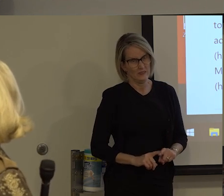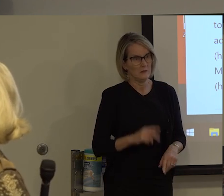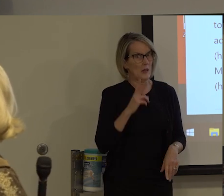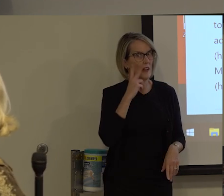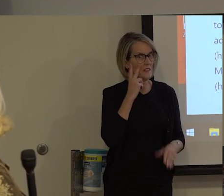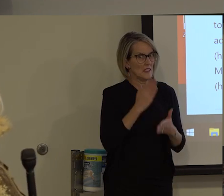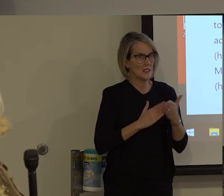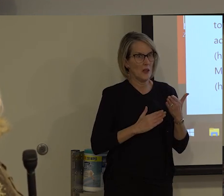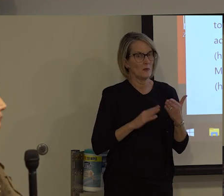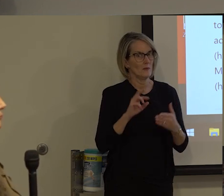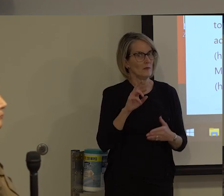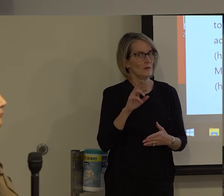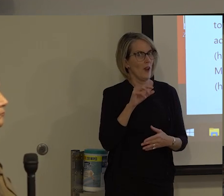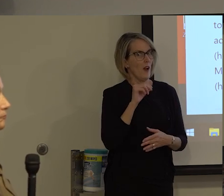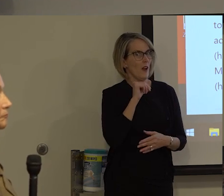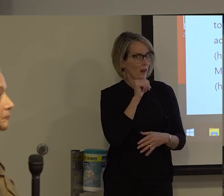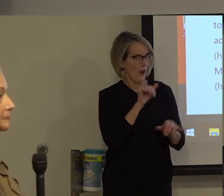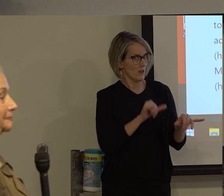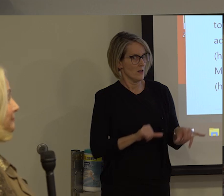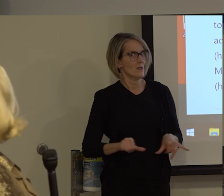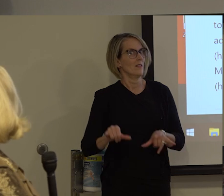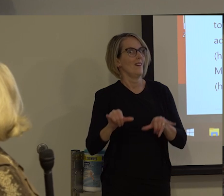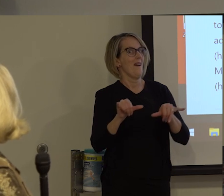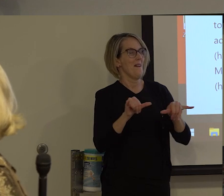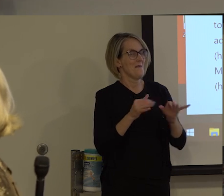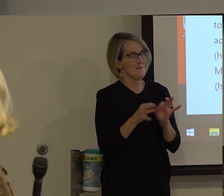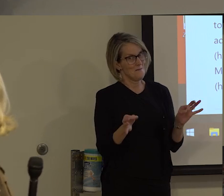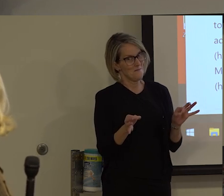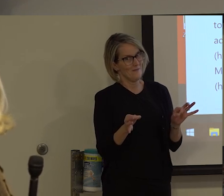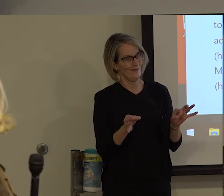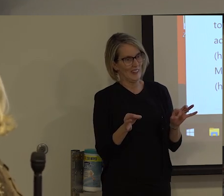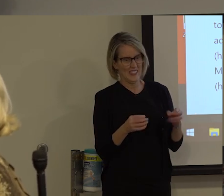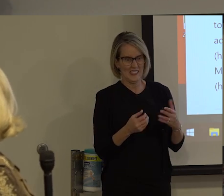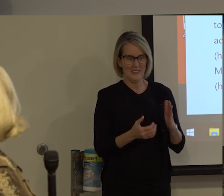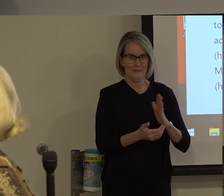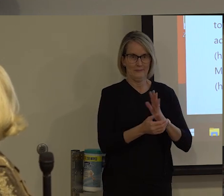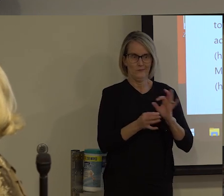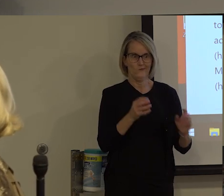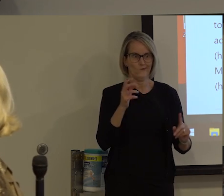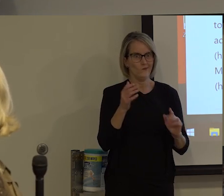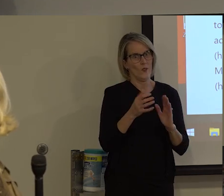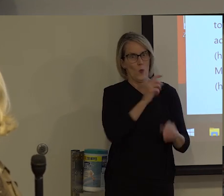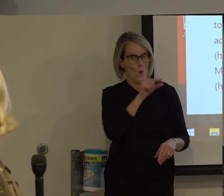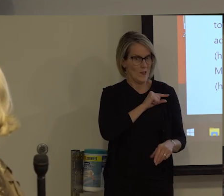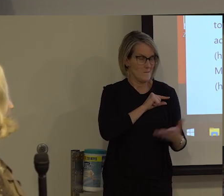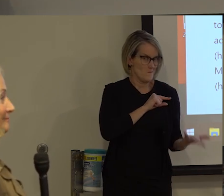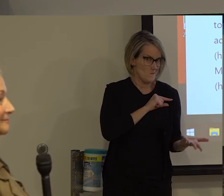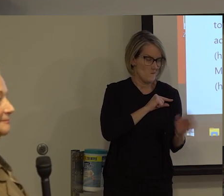very obscure ones, so it may be in there. How good it is, I don't know, but it may be there.